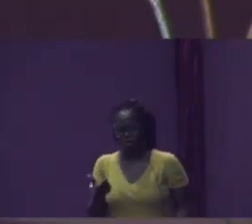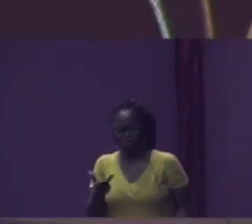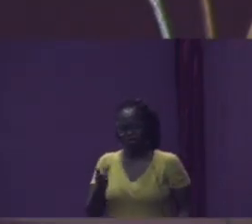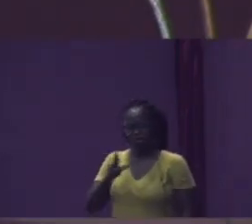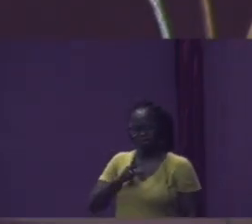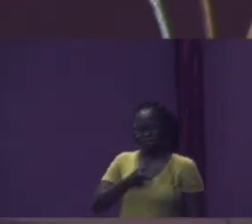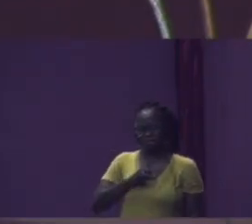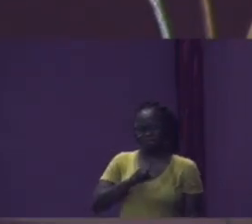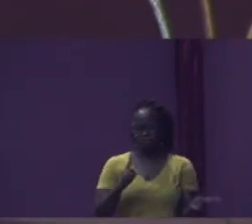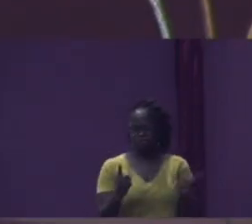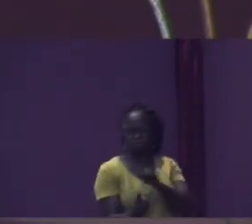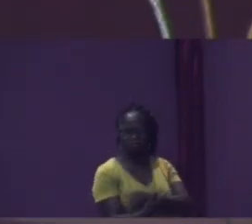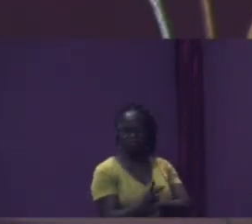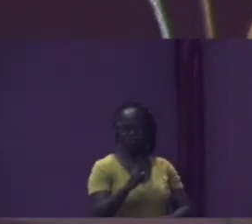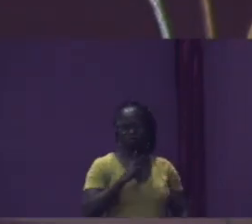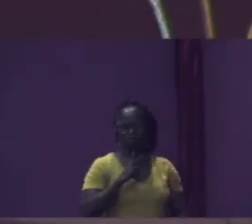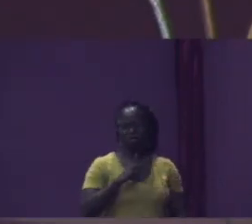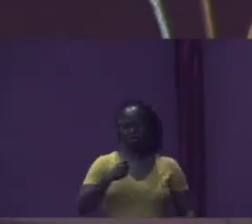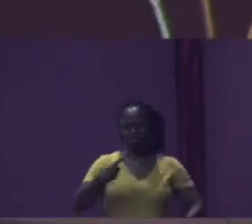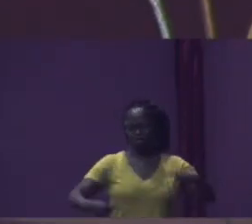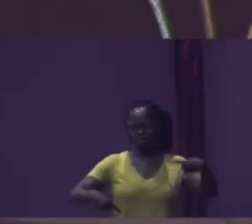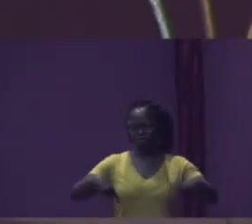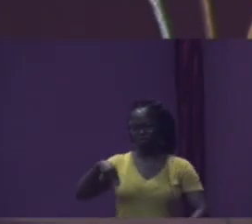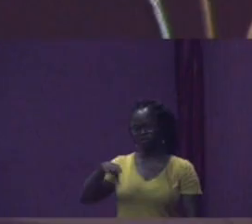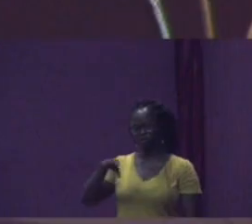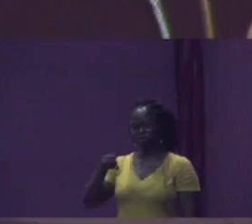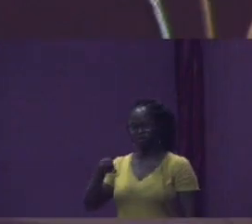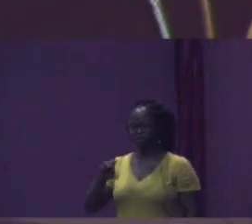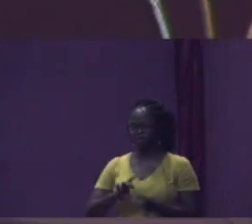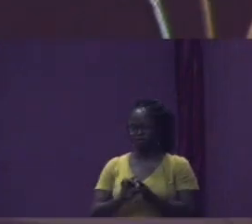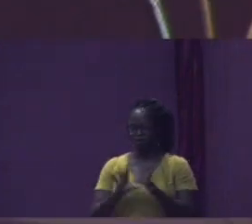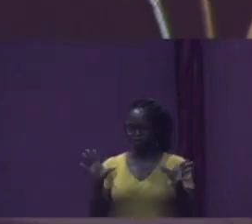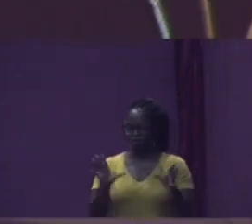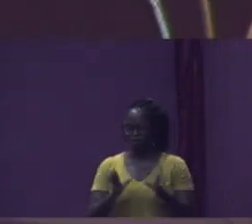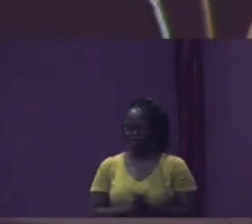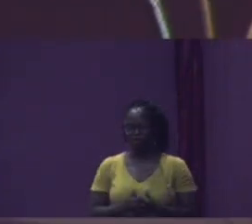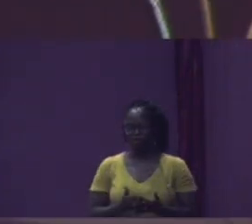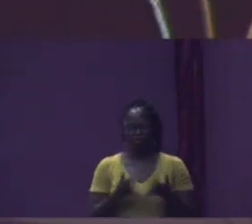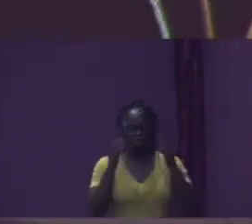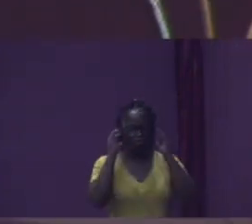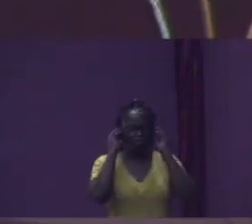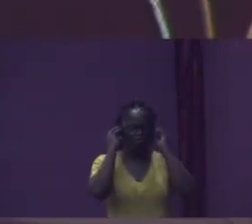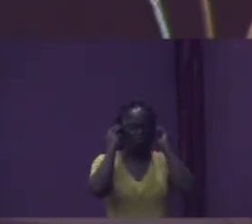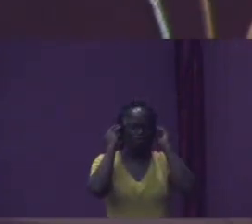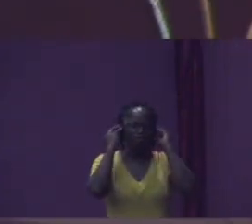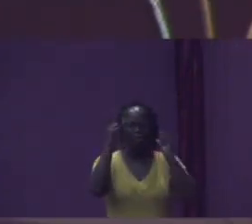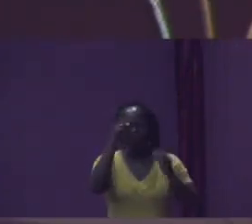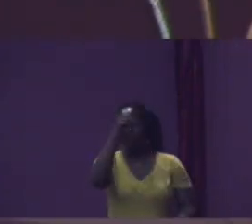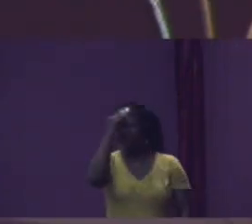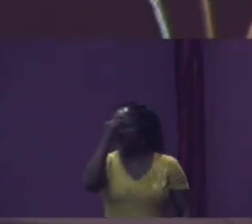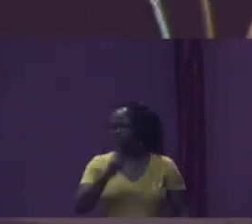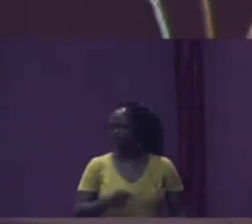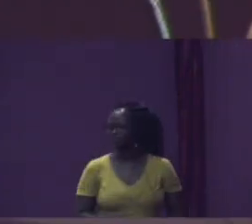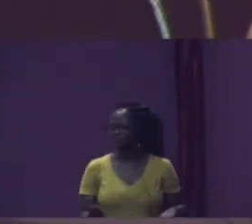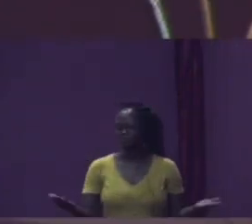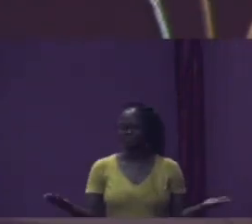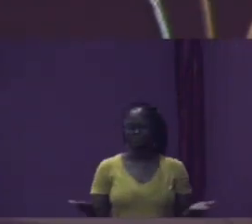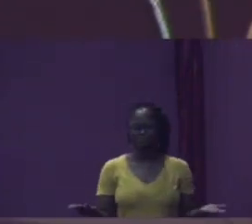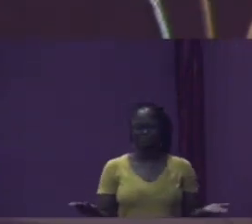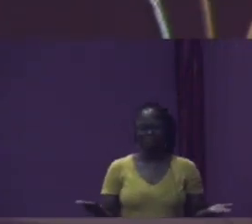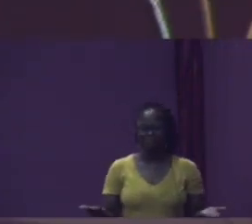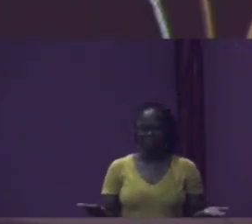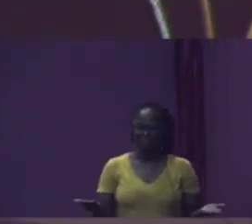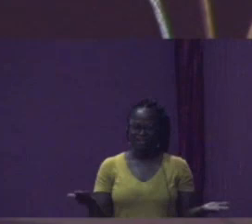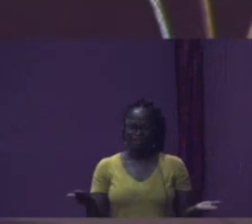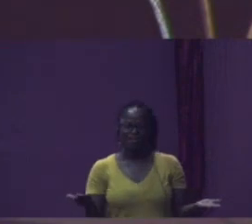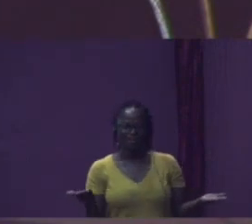it's kind of gotten, as you see the statistics in the United States, more precarious and more complicated. And I think midwives have